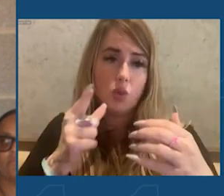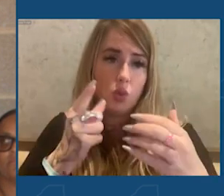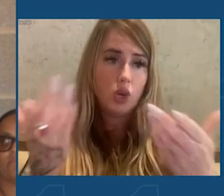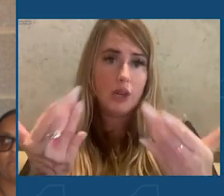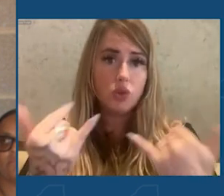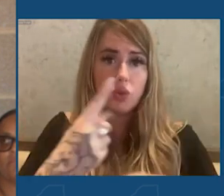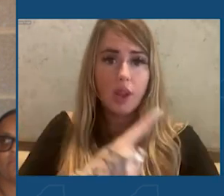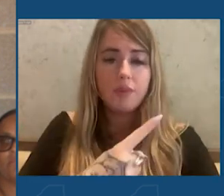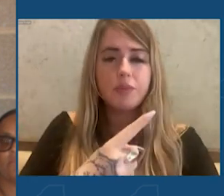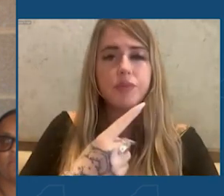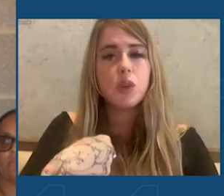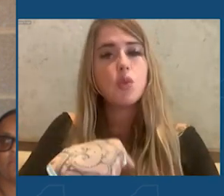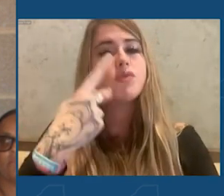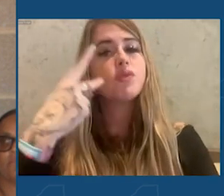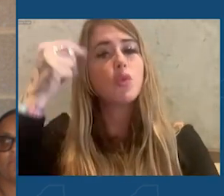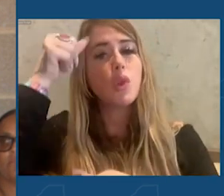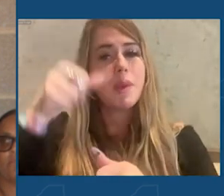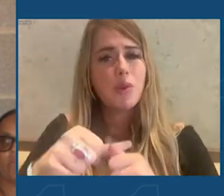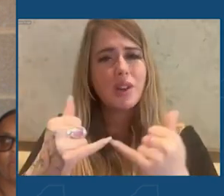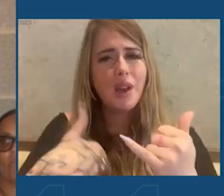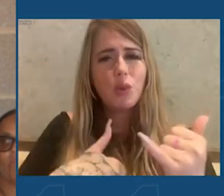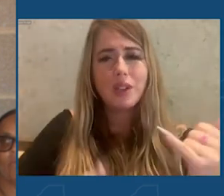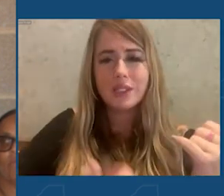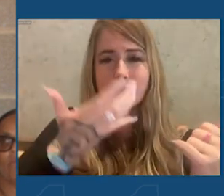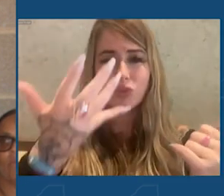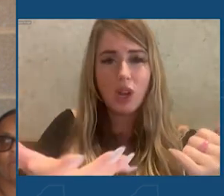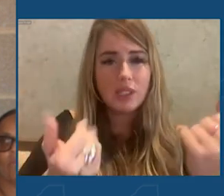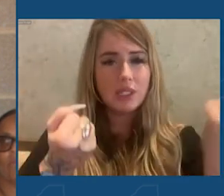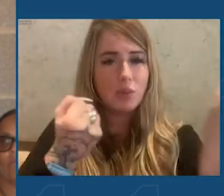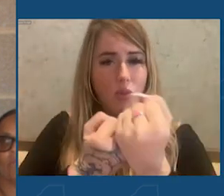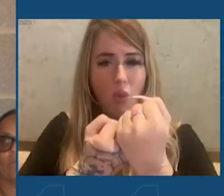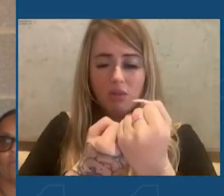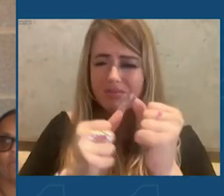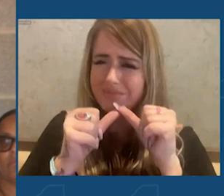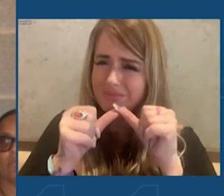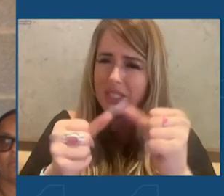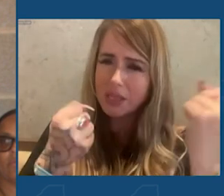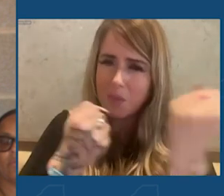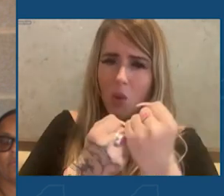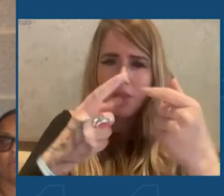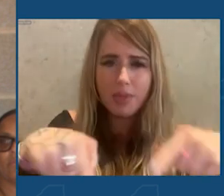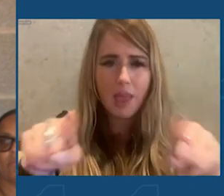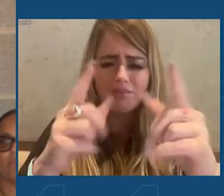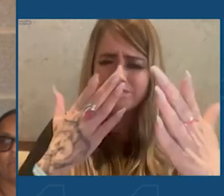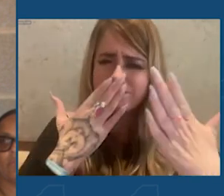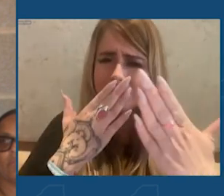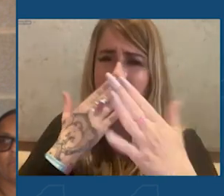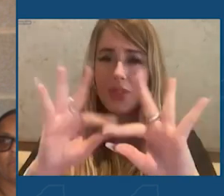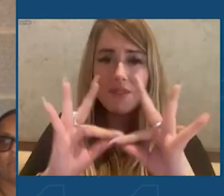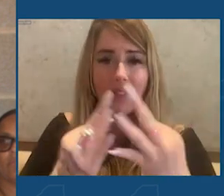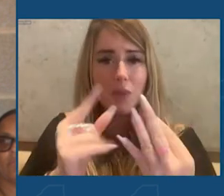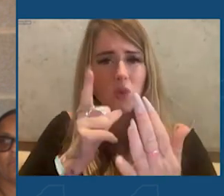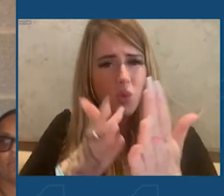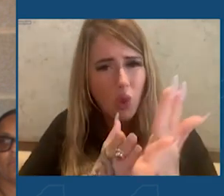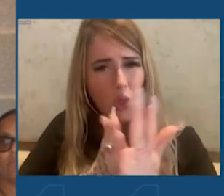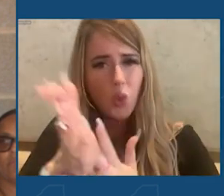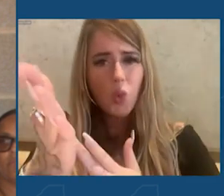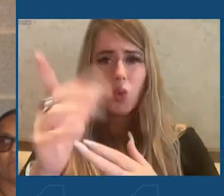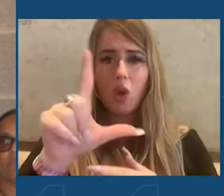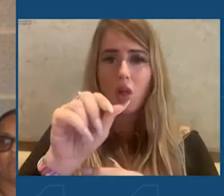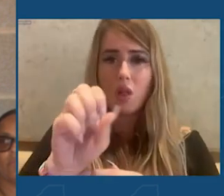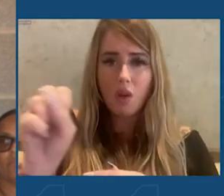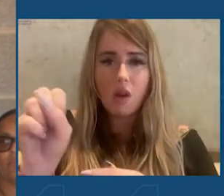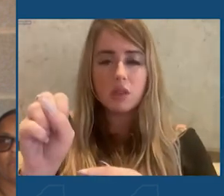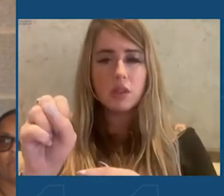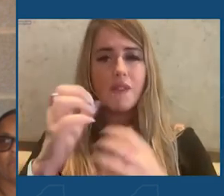our remembrance, let us express our unwavering support and gratitude for the families who've had to endure the loss of a cherished loved